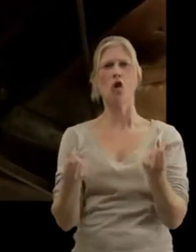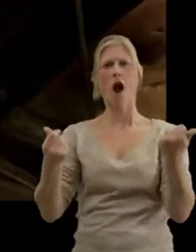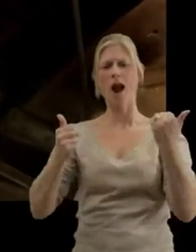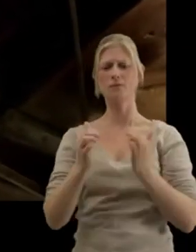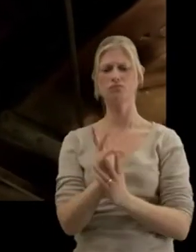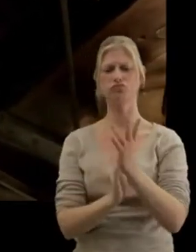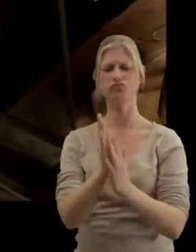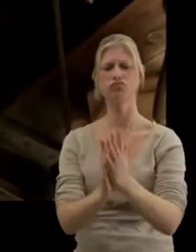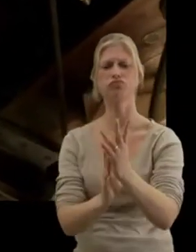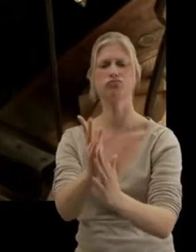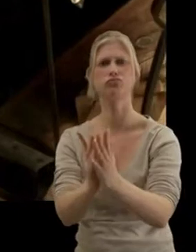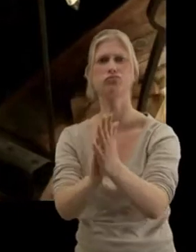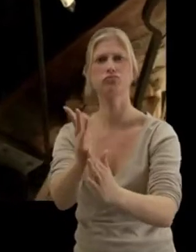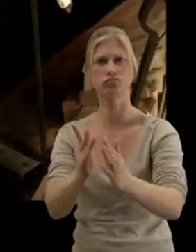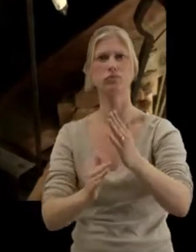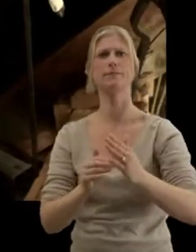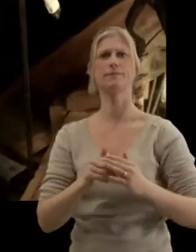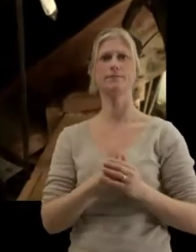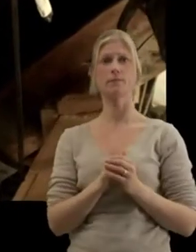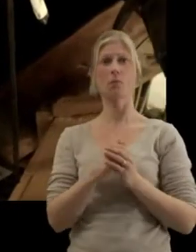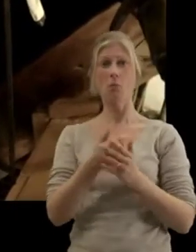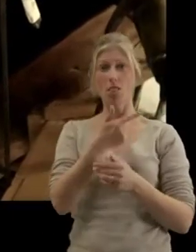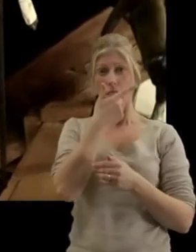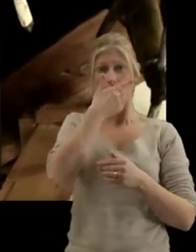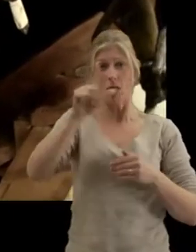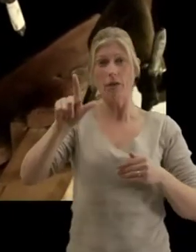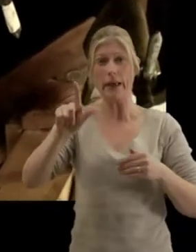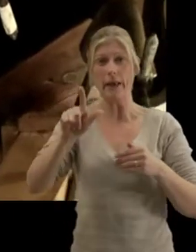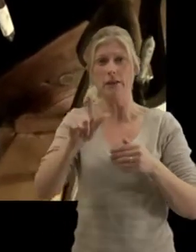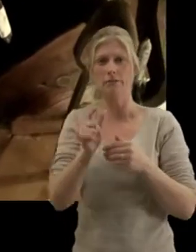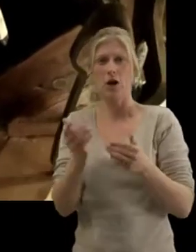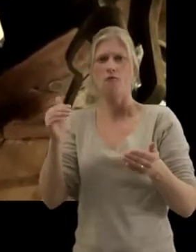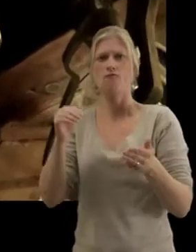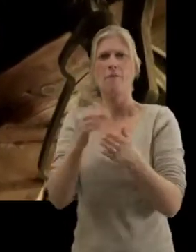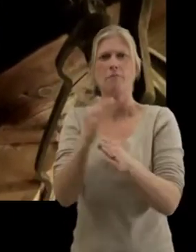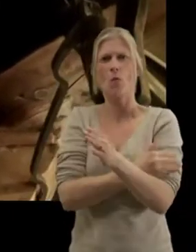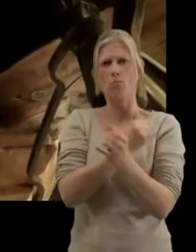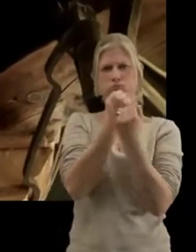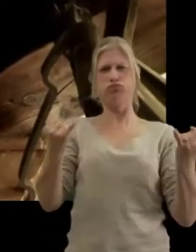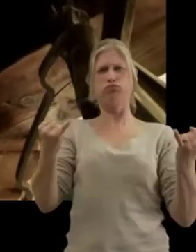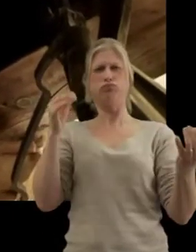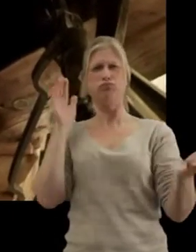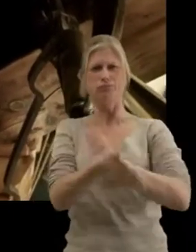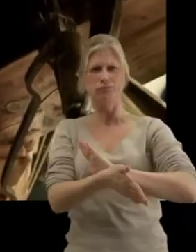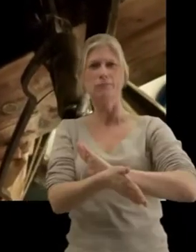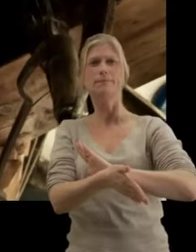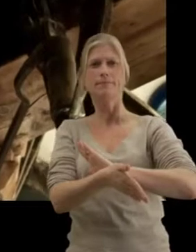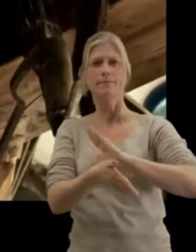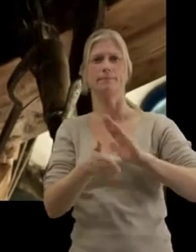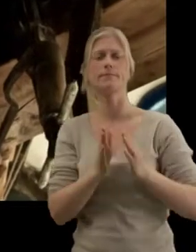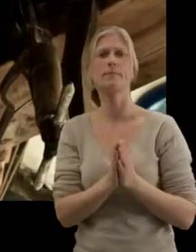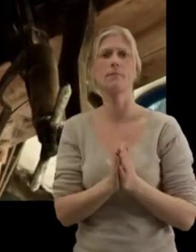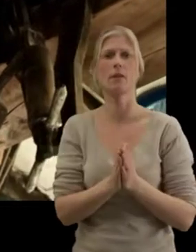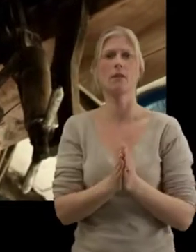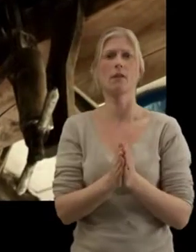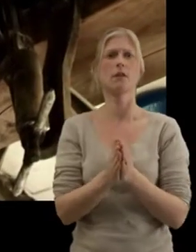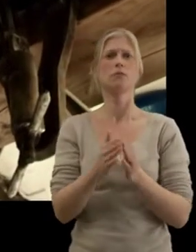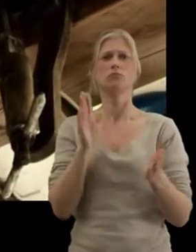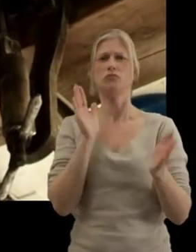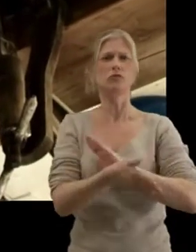dry, and that caught fire. But luckily they got there in time and got it put out without too